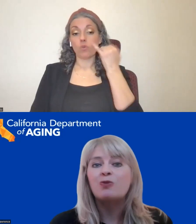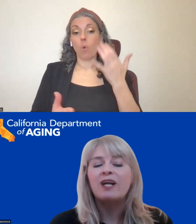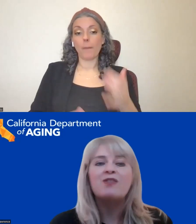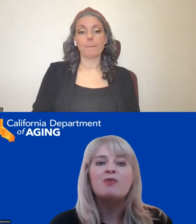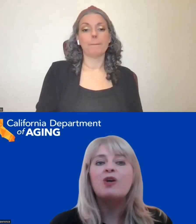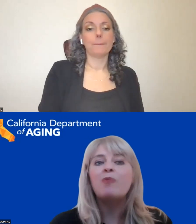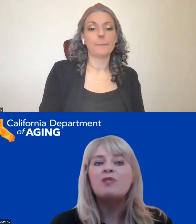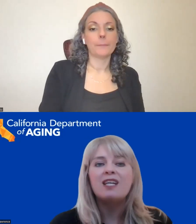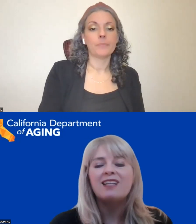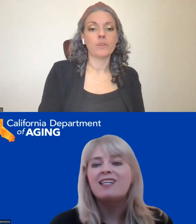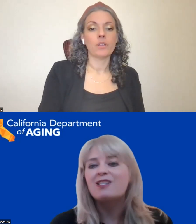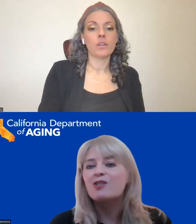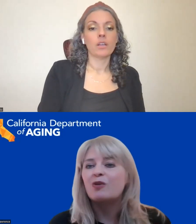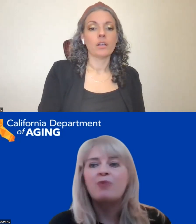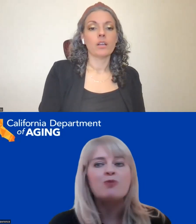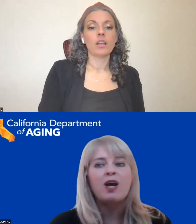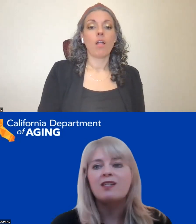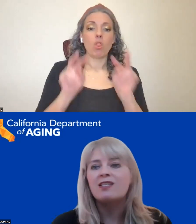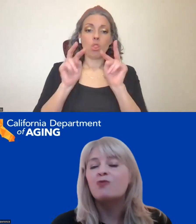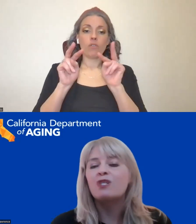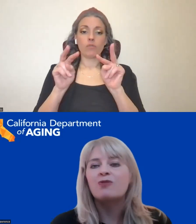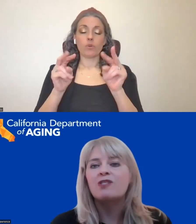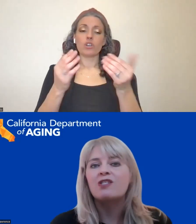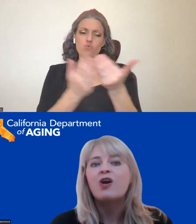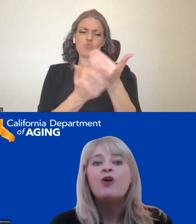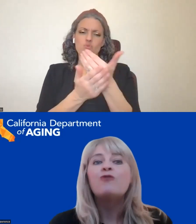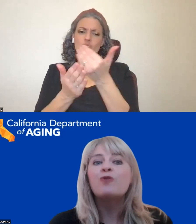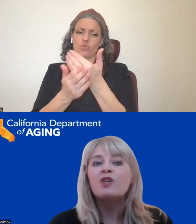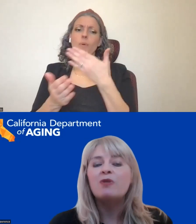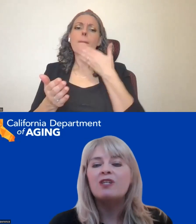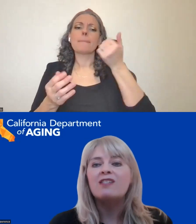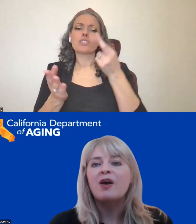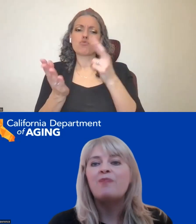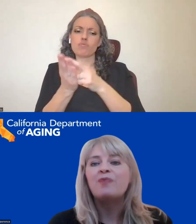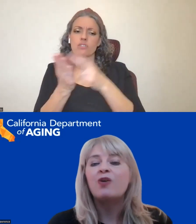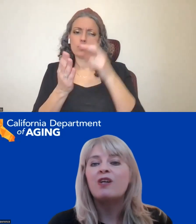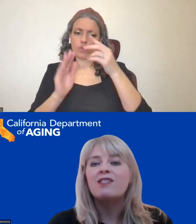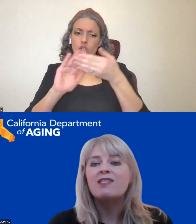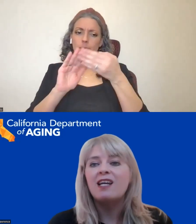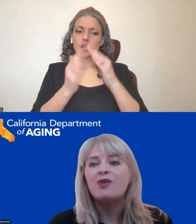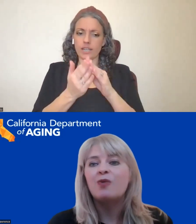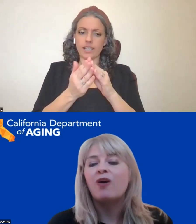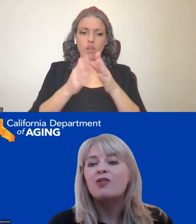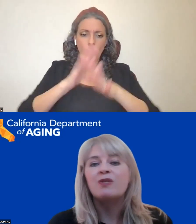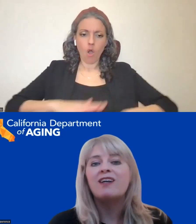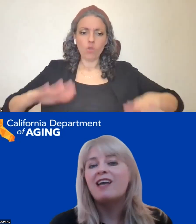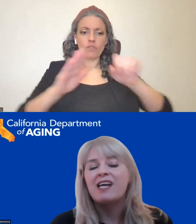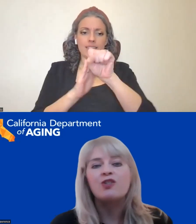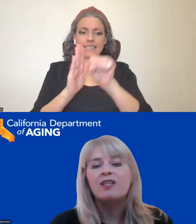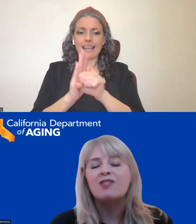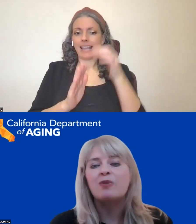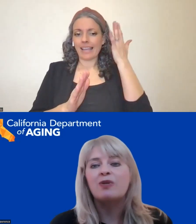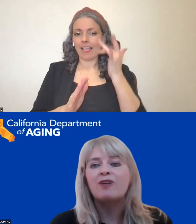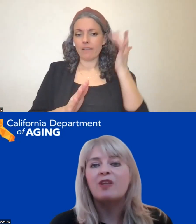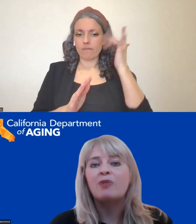that this tool has the most up-to-date lessons learned, best practices, and resources for the communities across the state who are doing